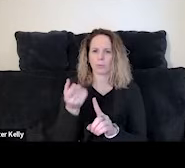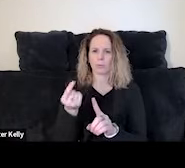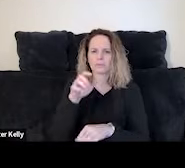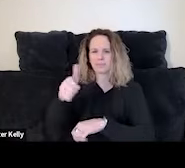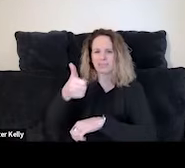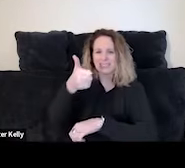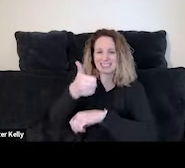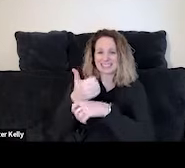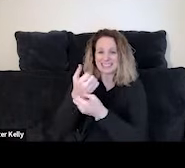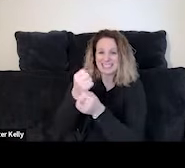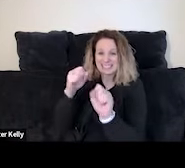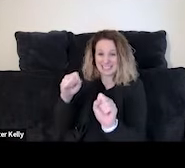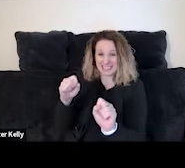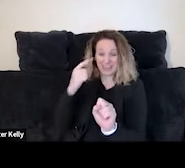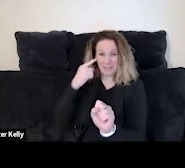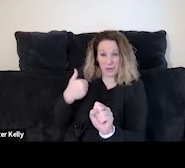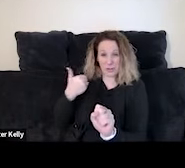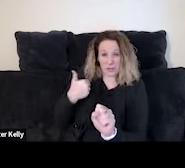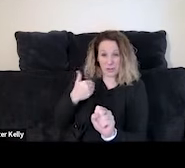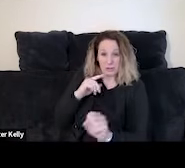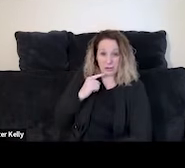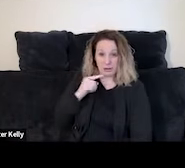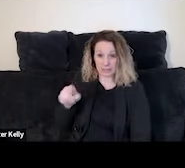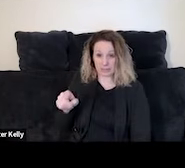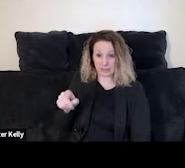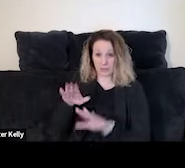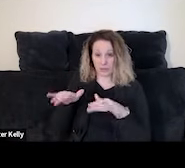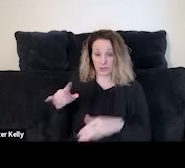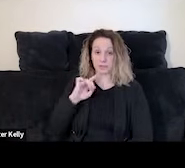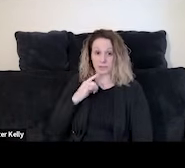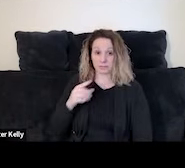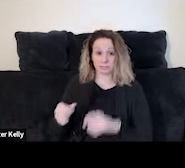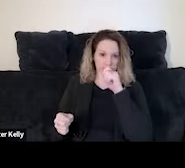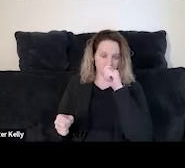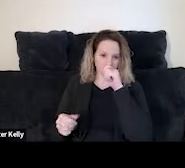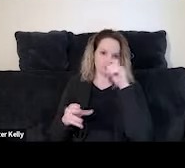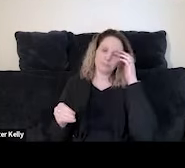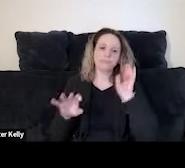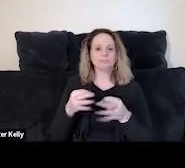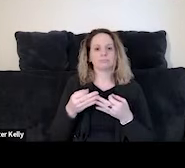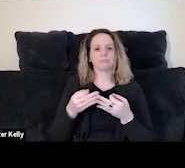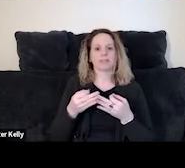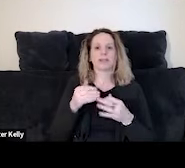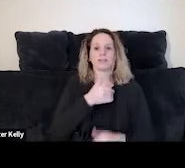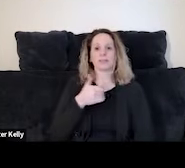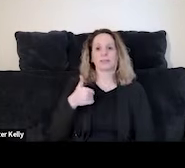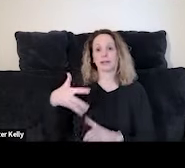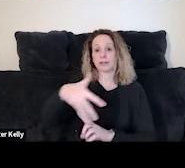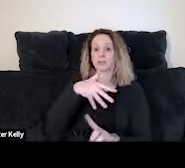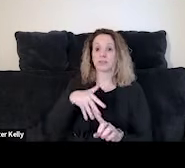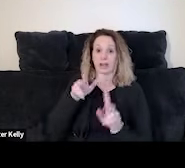the safety of the youth in crisis, the child in crisis, and the family members surrounding and supporting